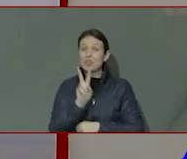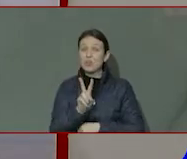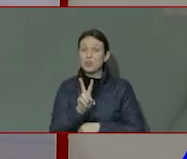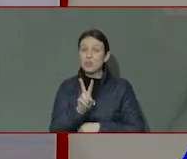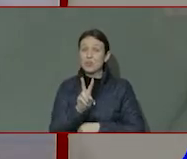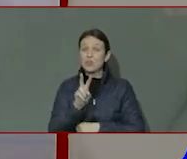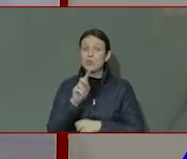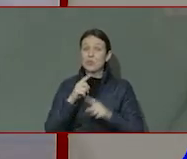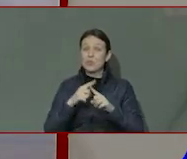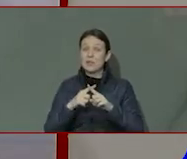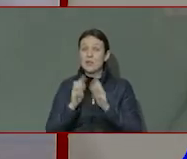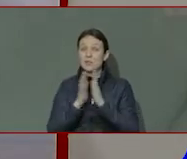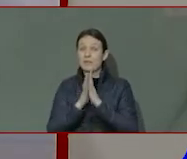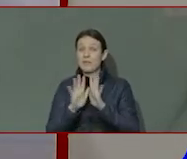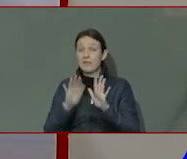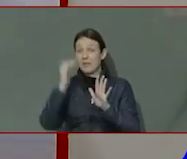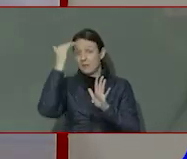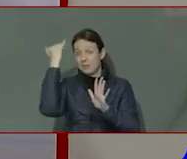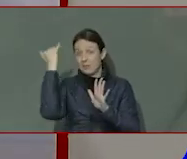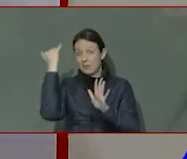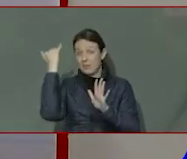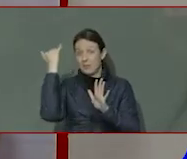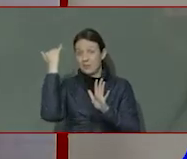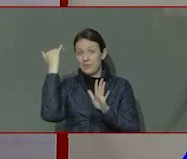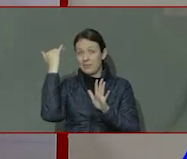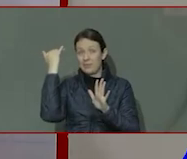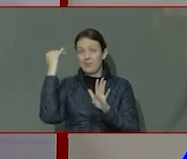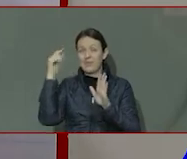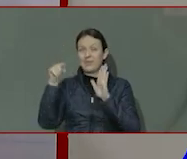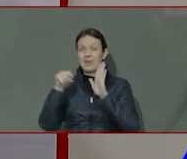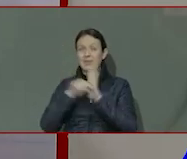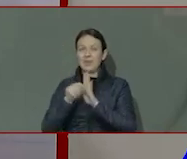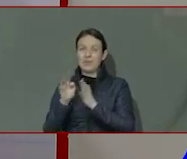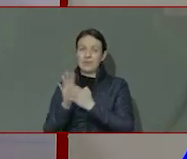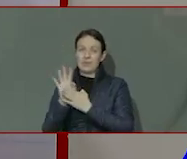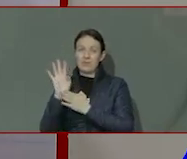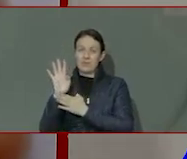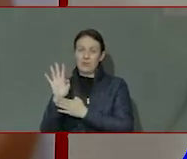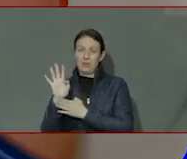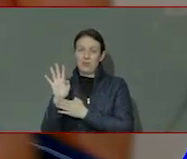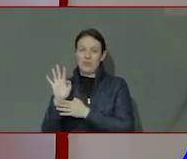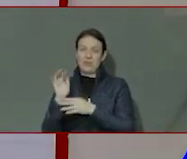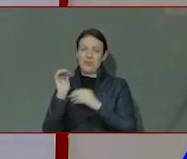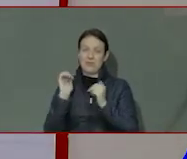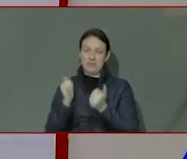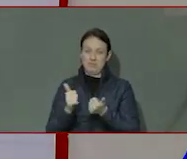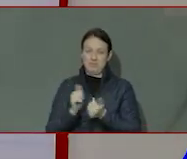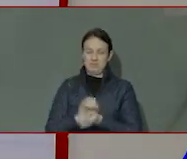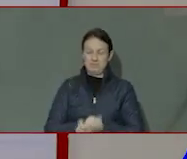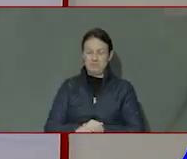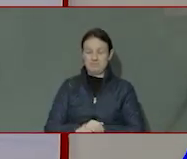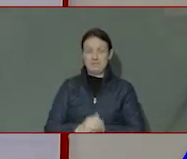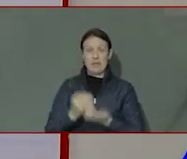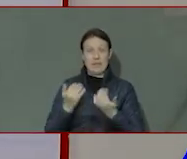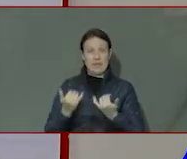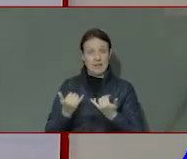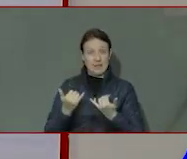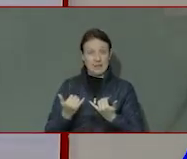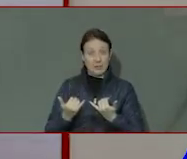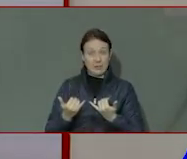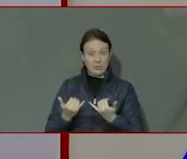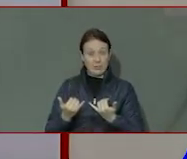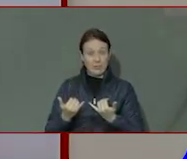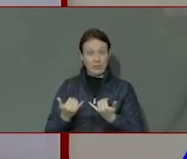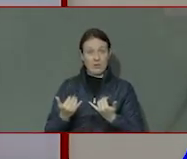Yes, times 10 to the power of? Negative 14. Yes. Now, grade 12s, I